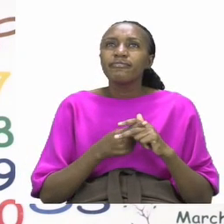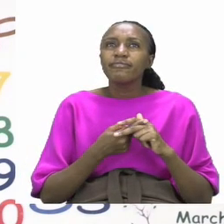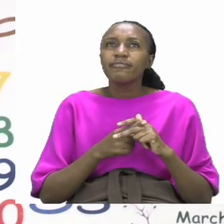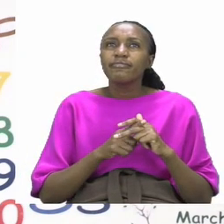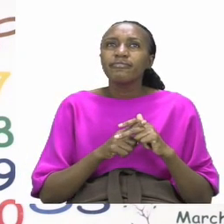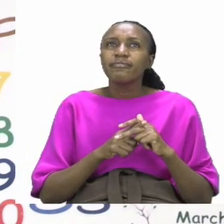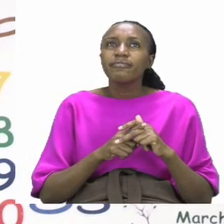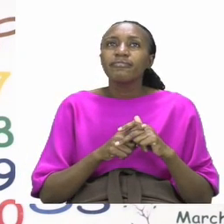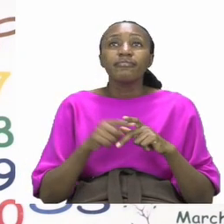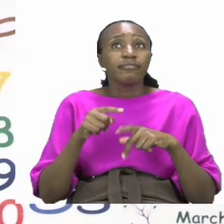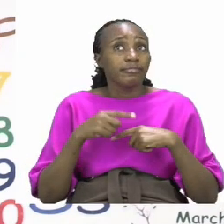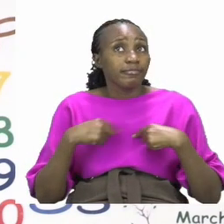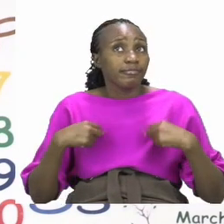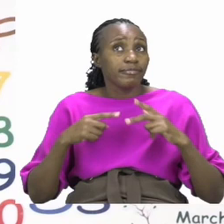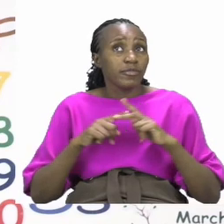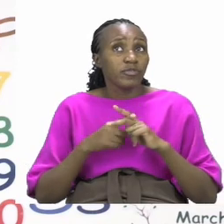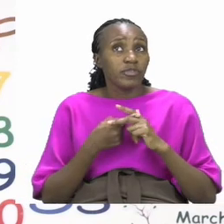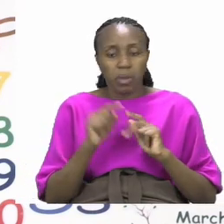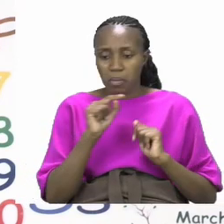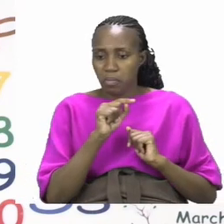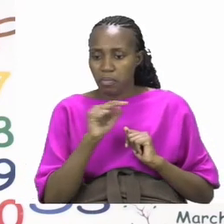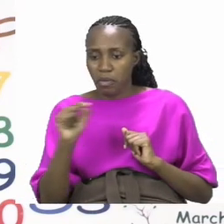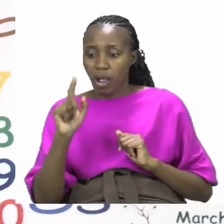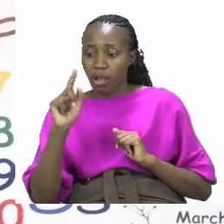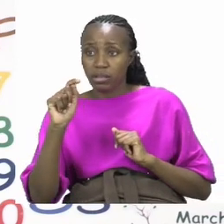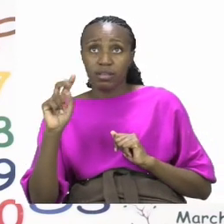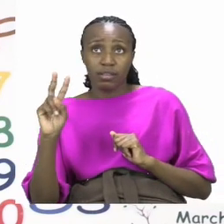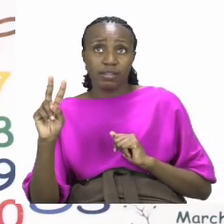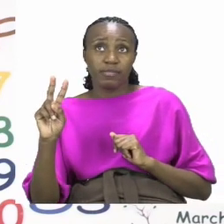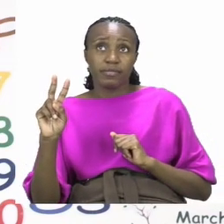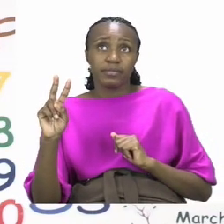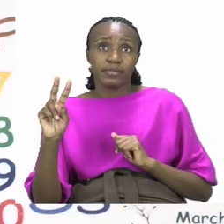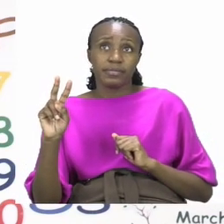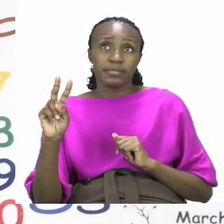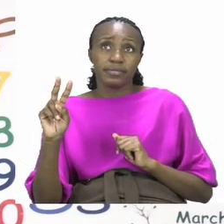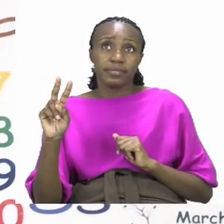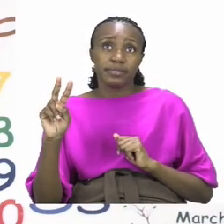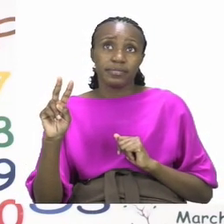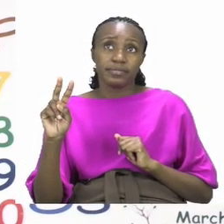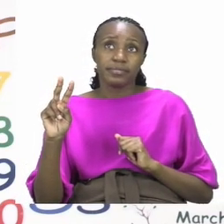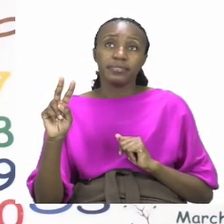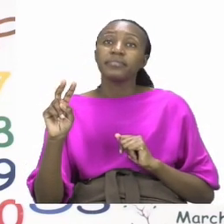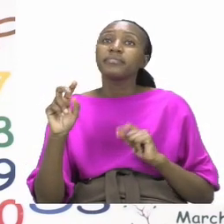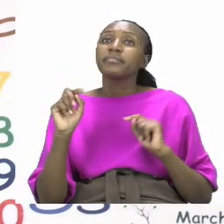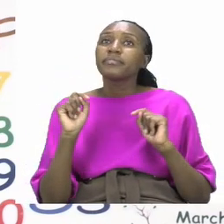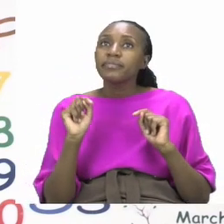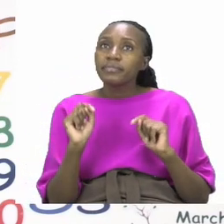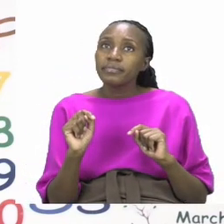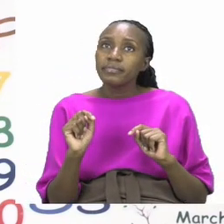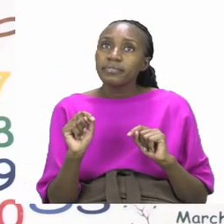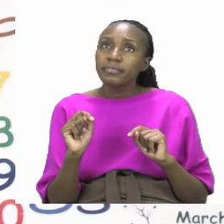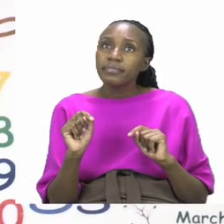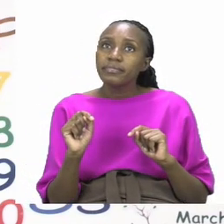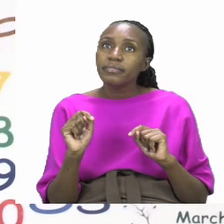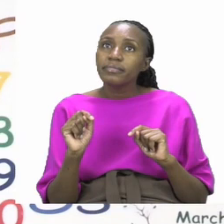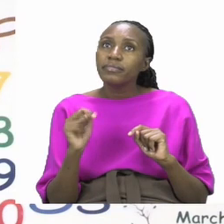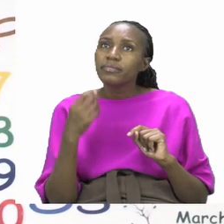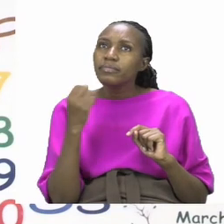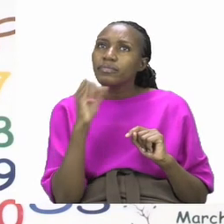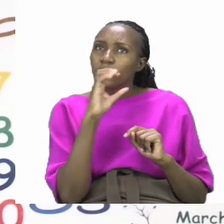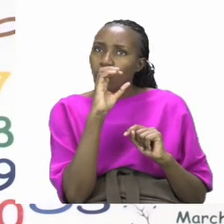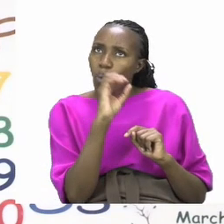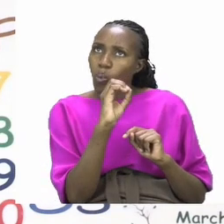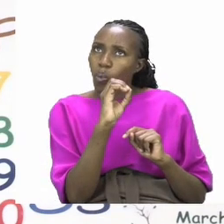We're fixing dash TV. Now, apart from that one, we have also been given the first